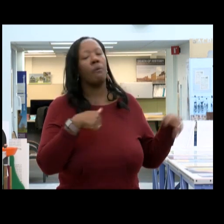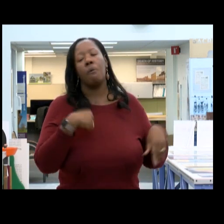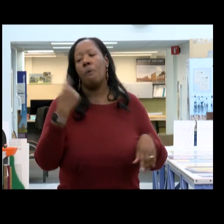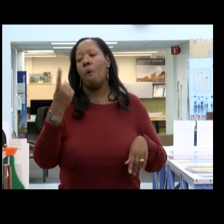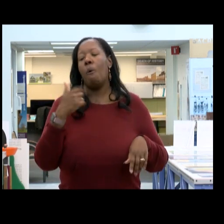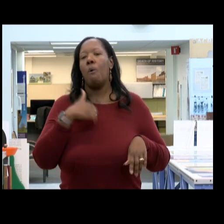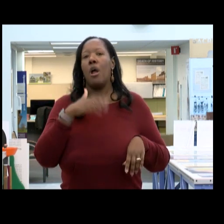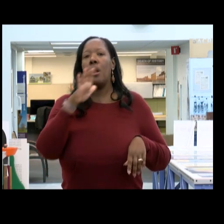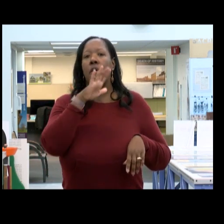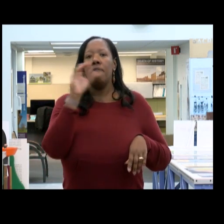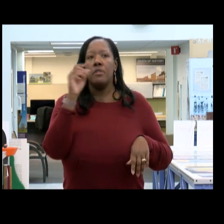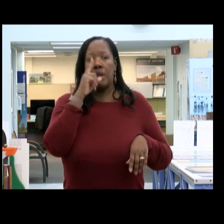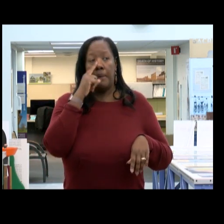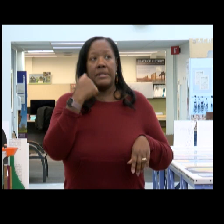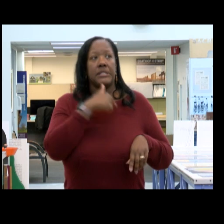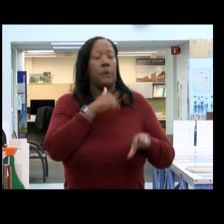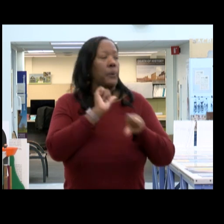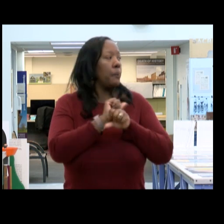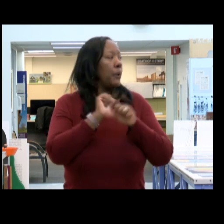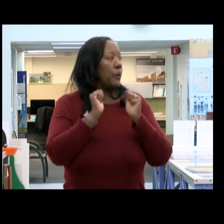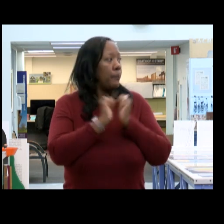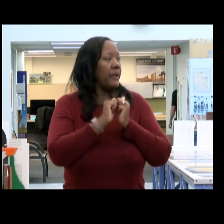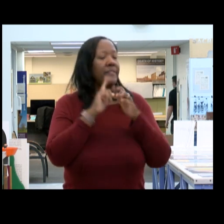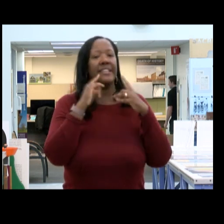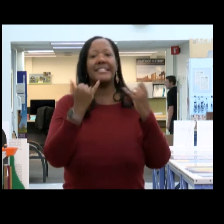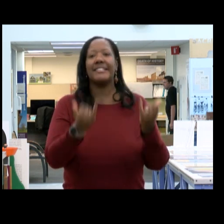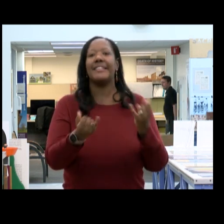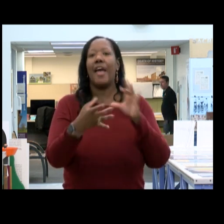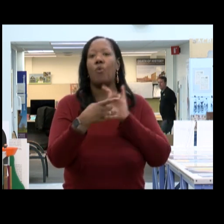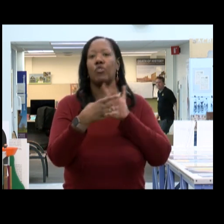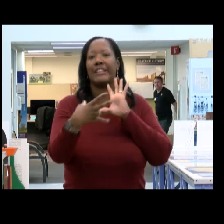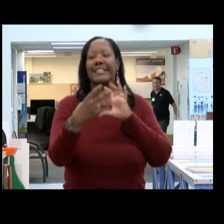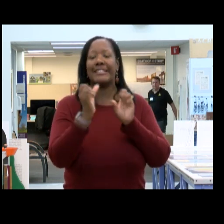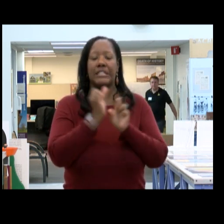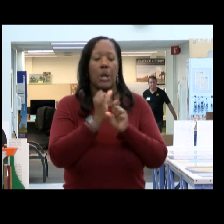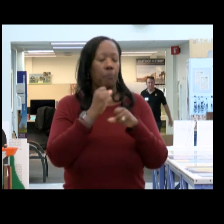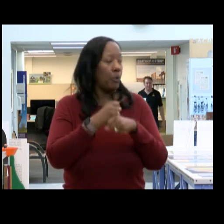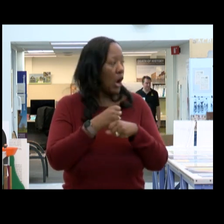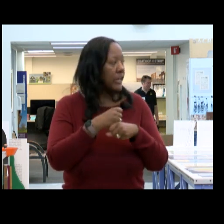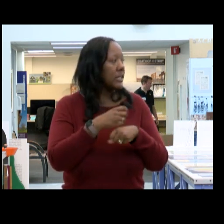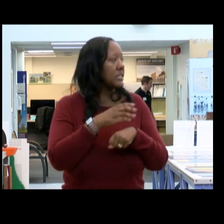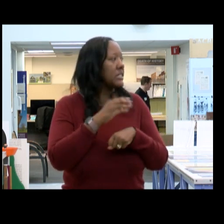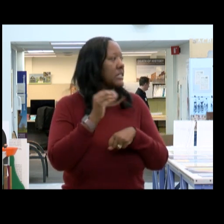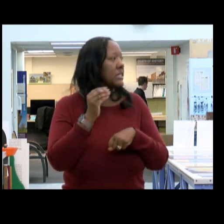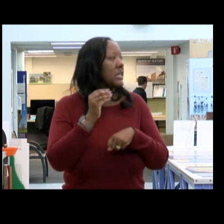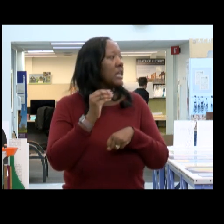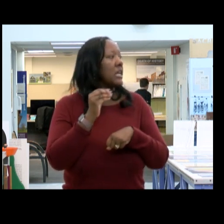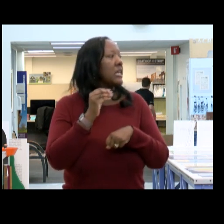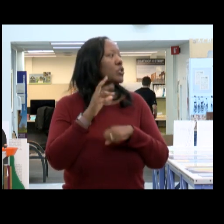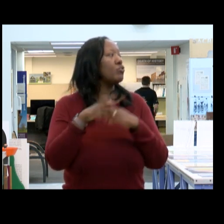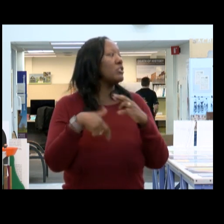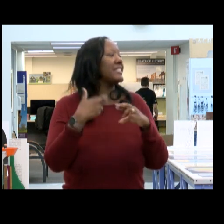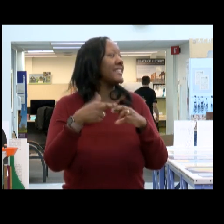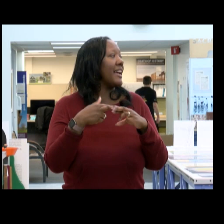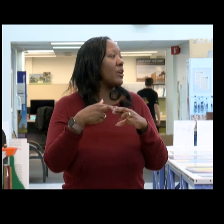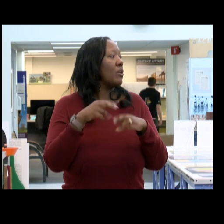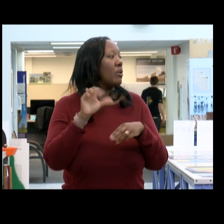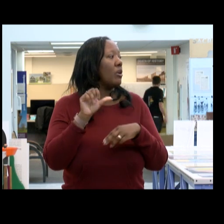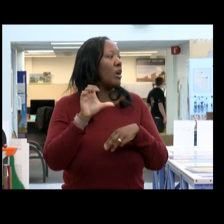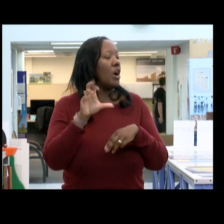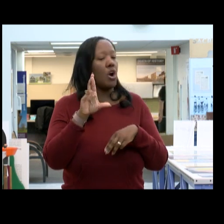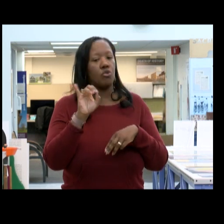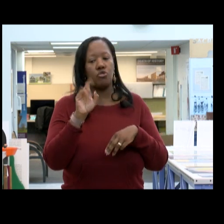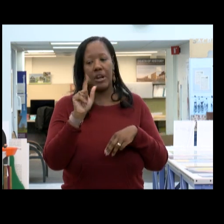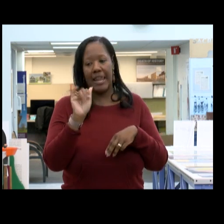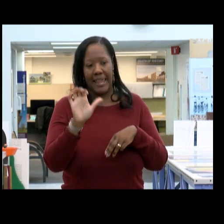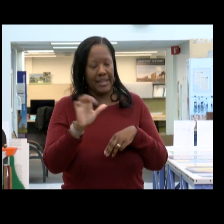with is actually just now going to be coming out with that product in 100% recycled acrylic. So it gets back to, you know, the